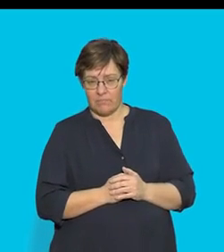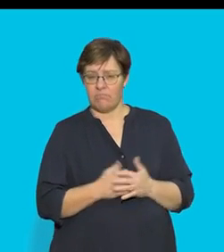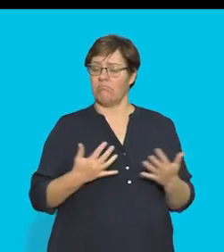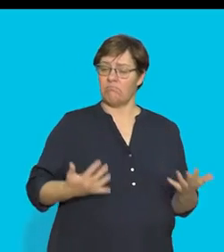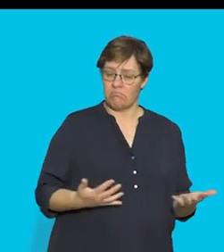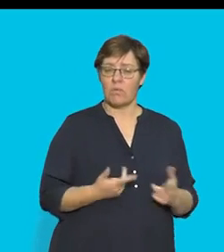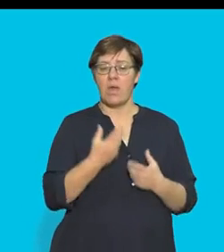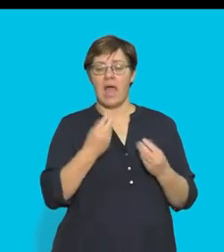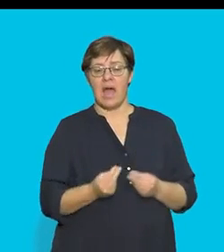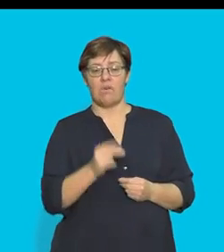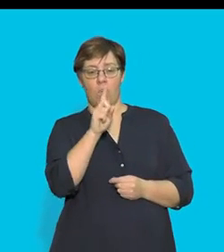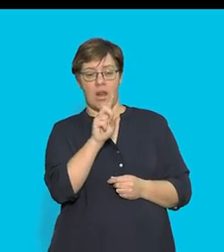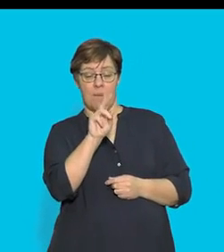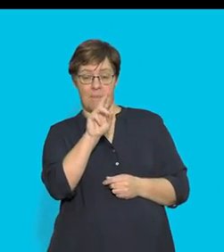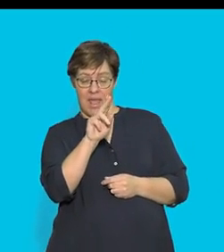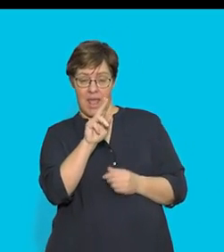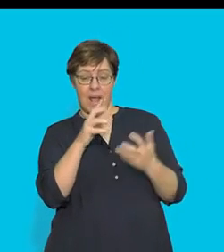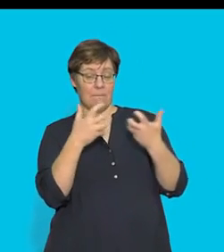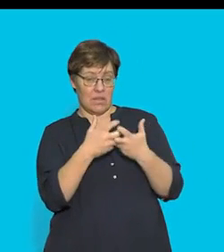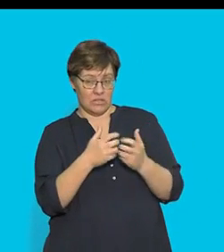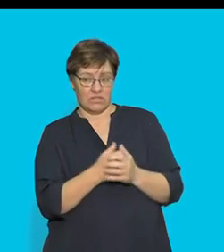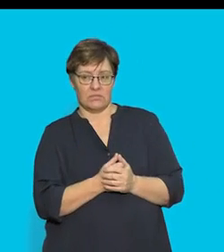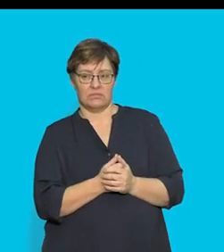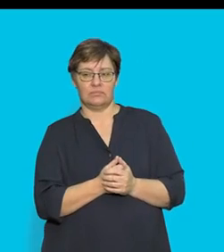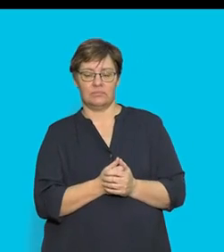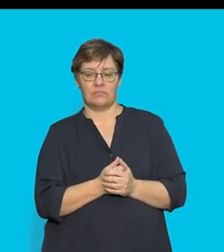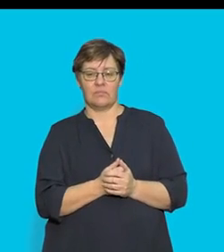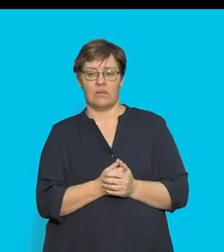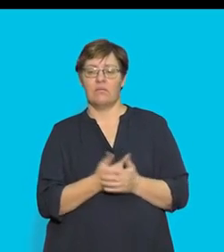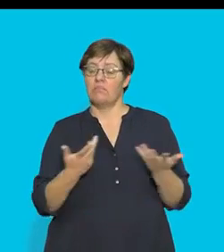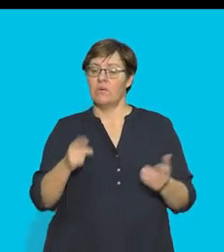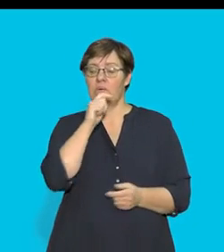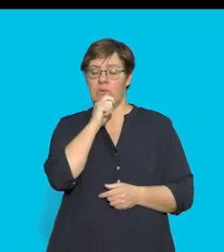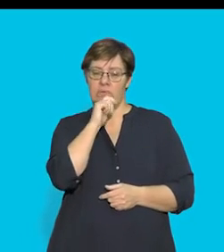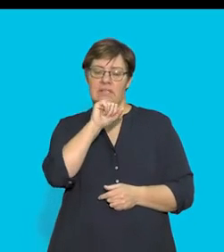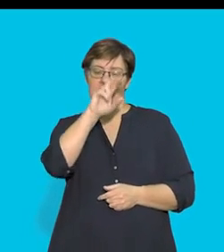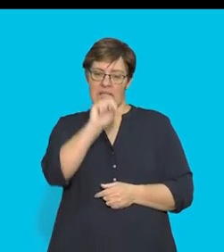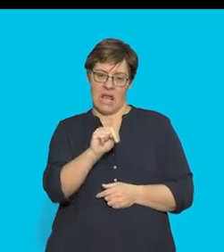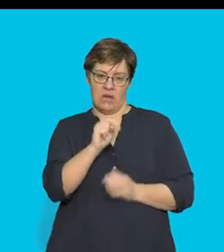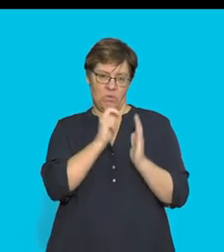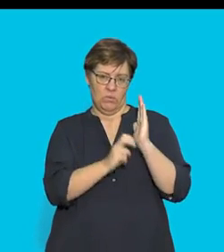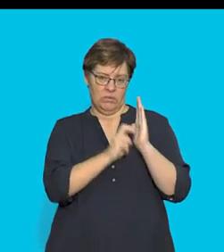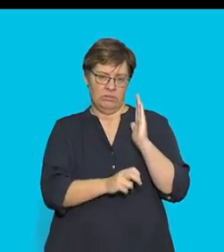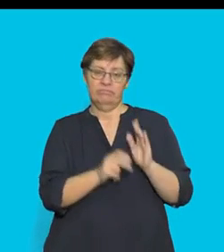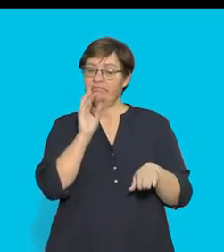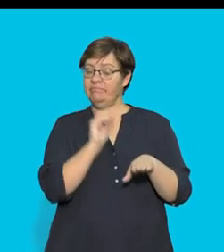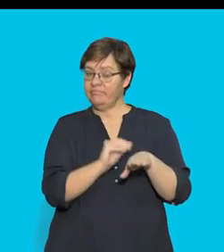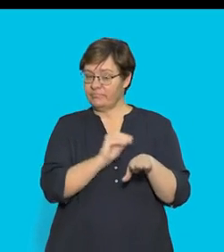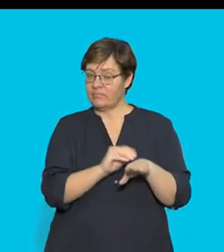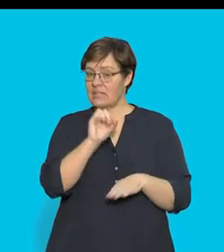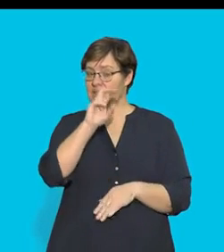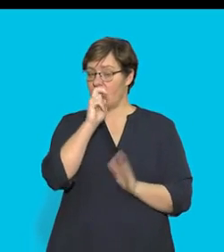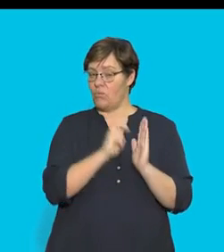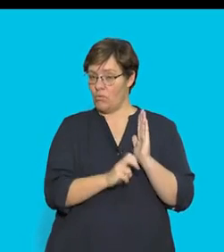one pair of matching angles inside, which means we're probably going to use the sine rule. But the problem with using the sine rule to